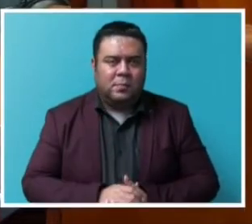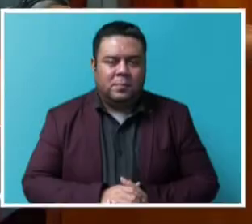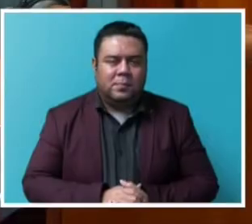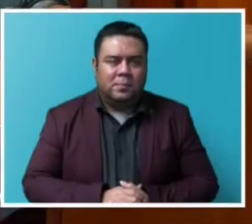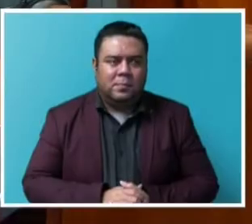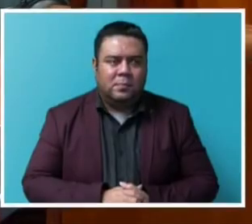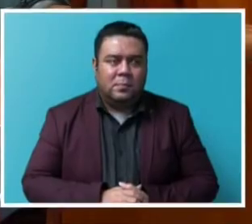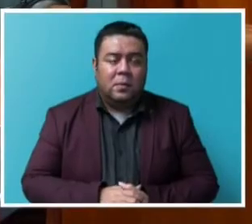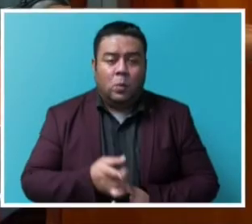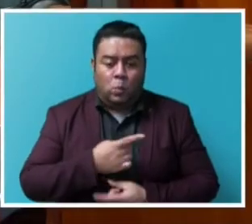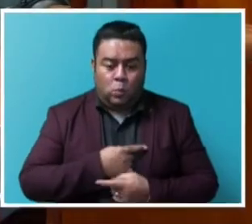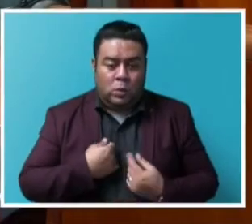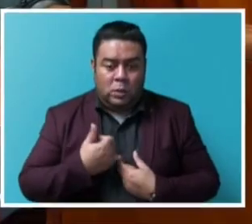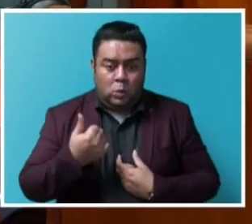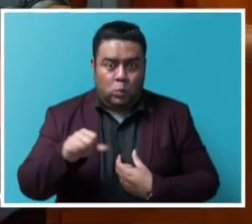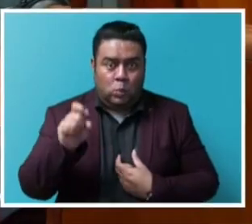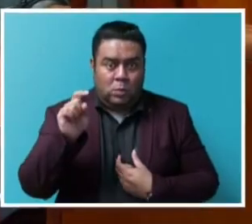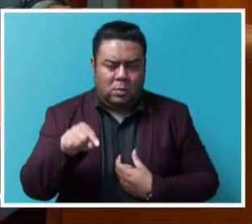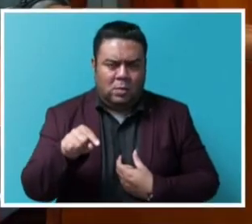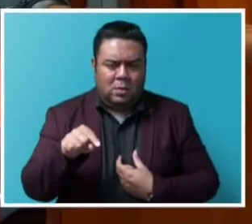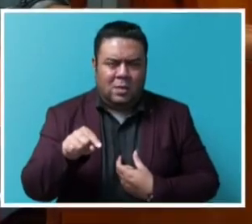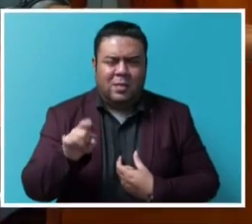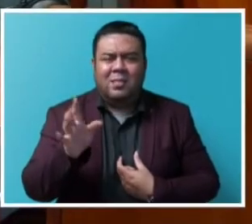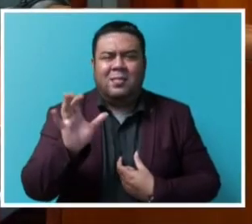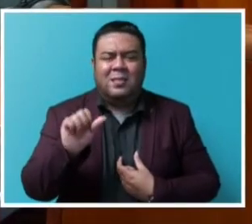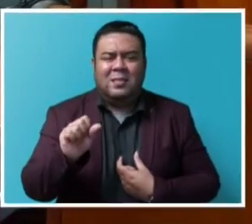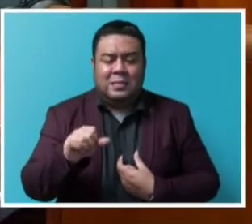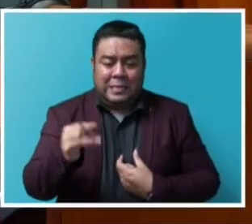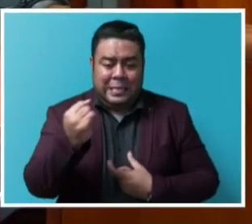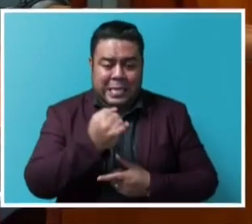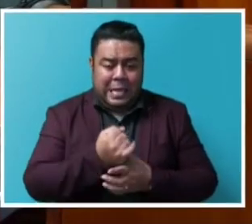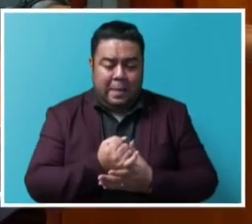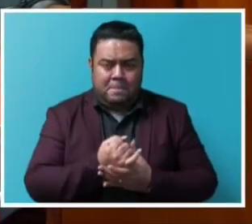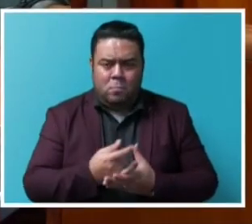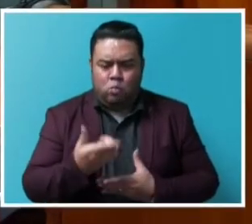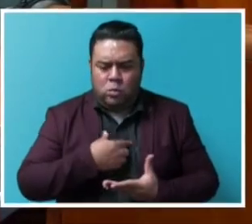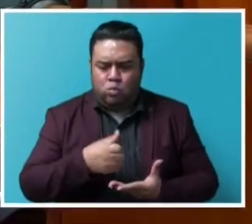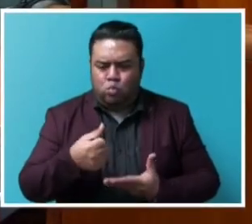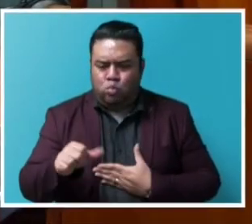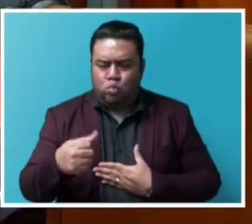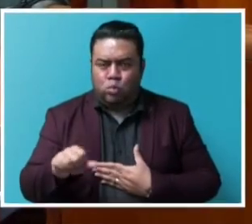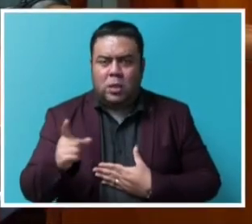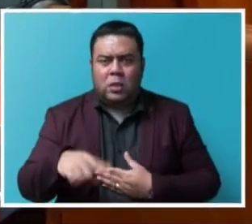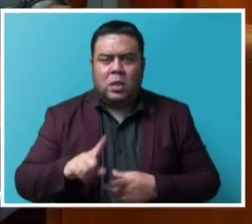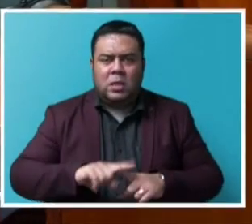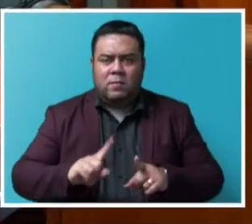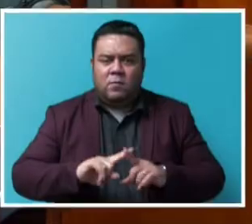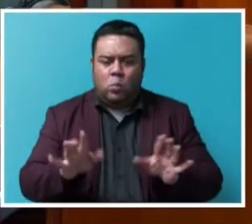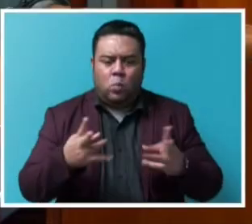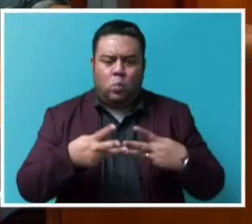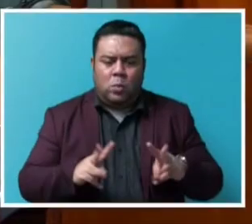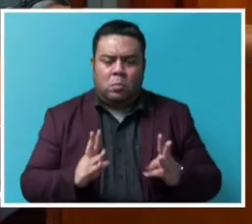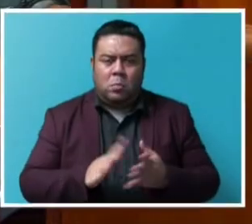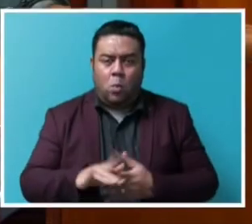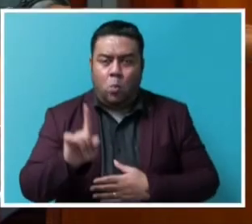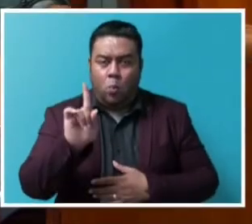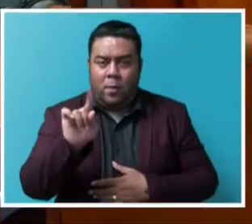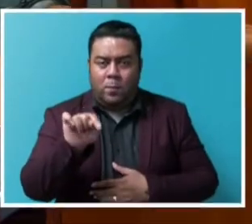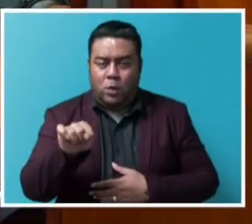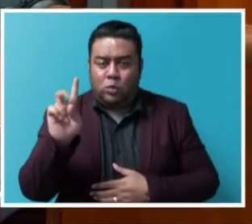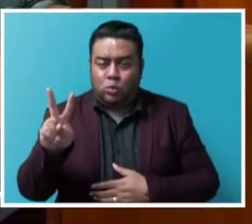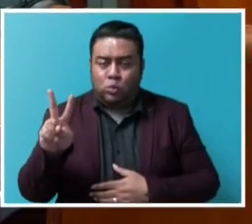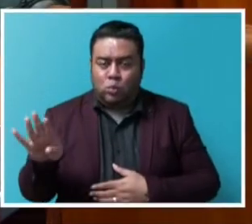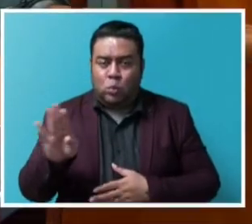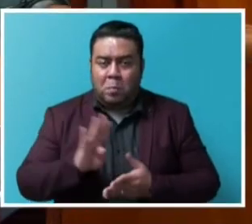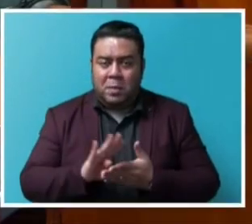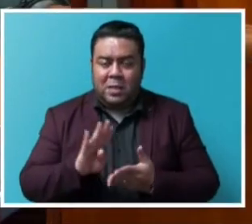We utilize these incomes in the following general ways: $1.22 billion,